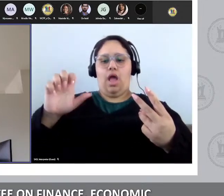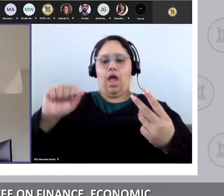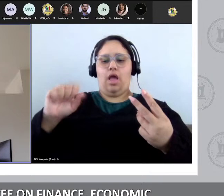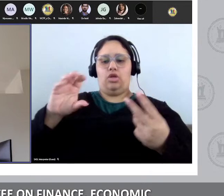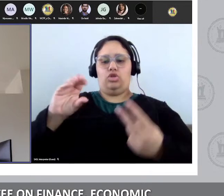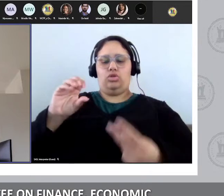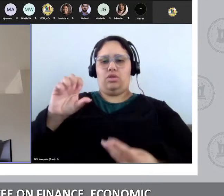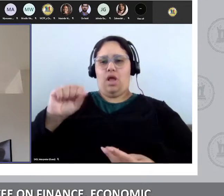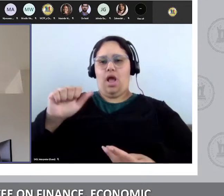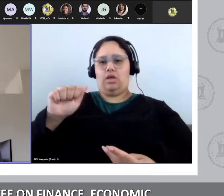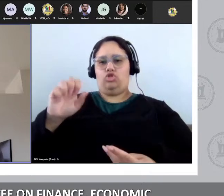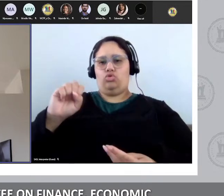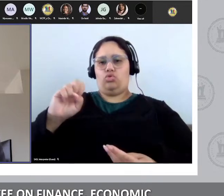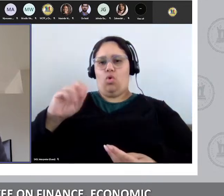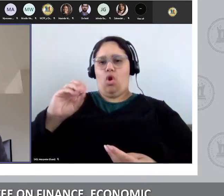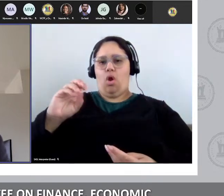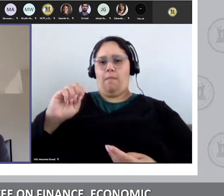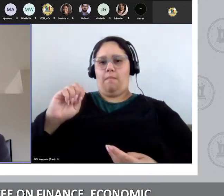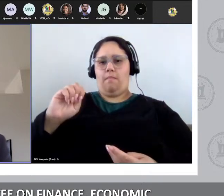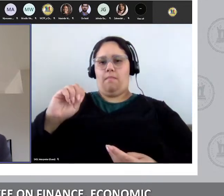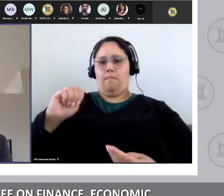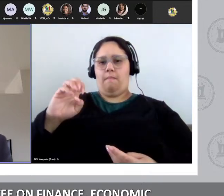ArcelorMittal then purchasing